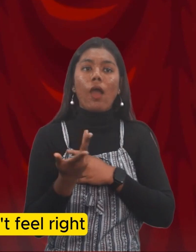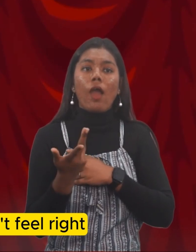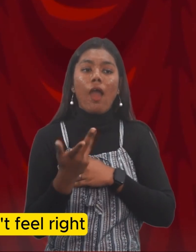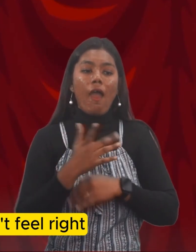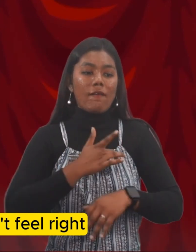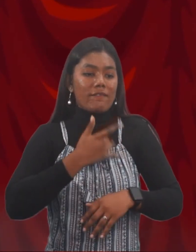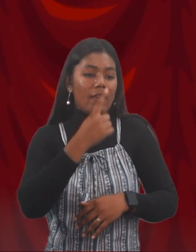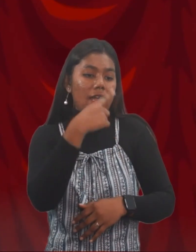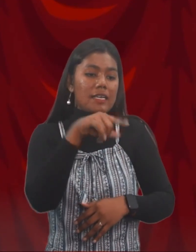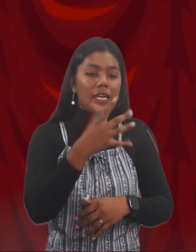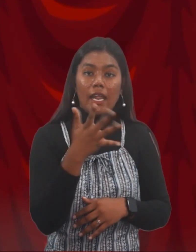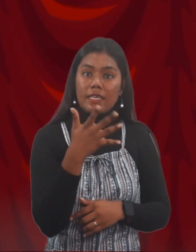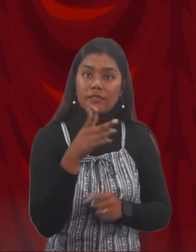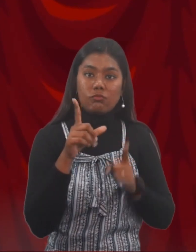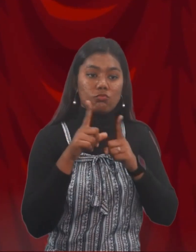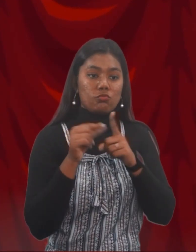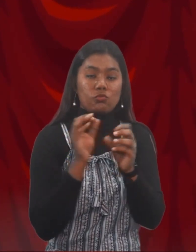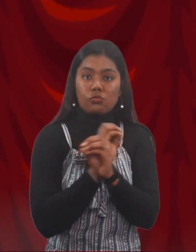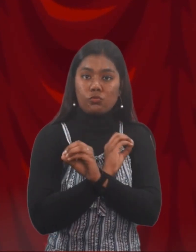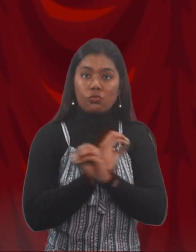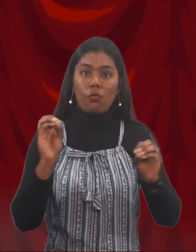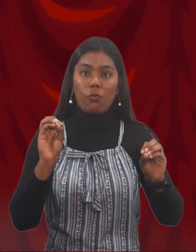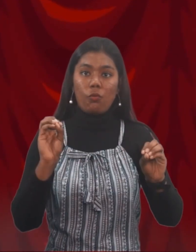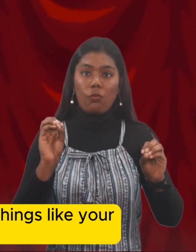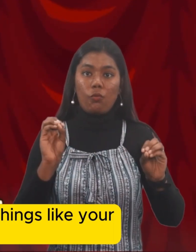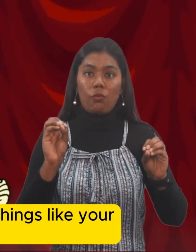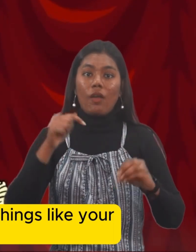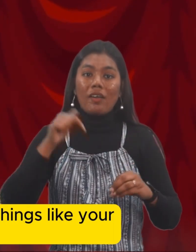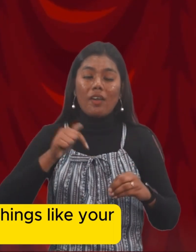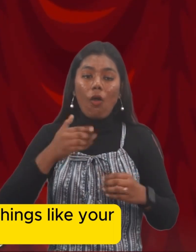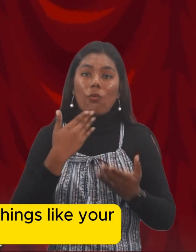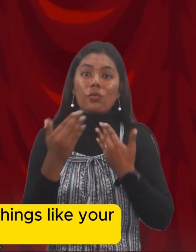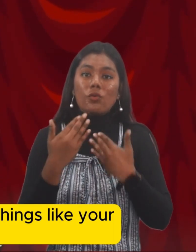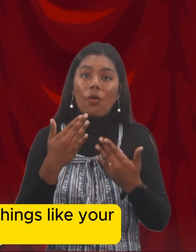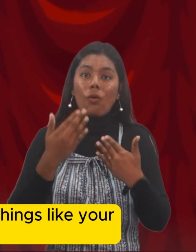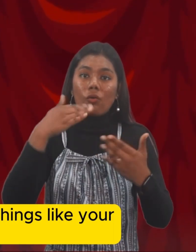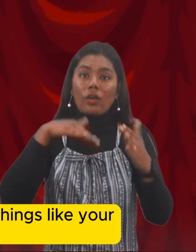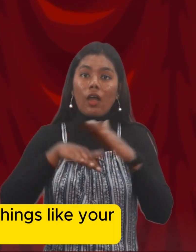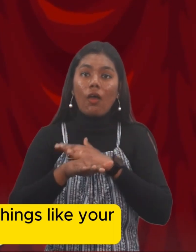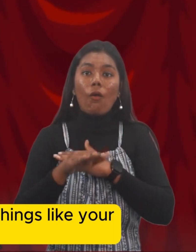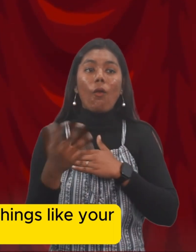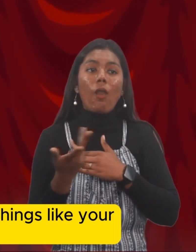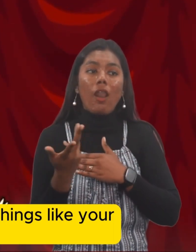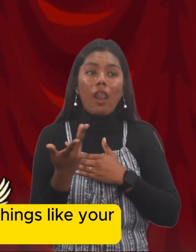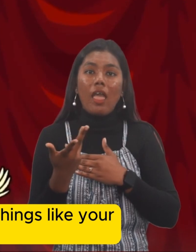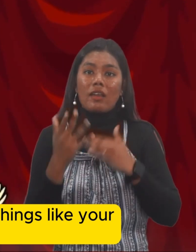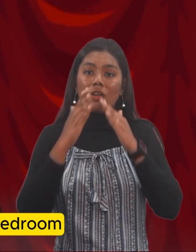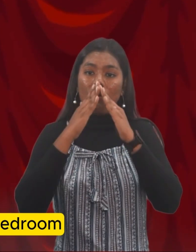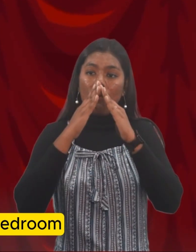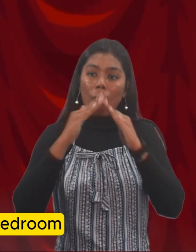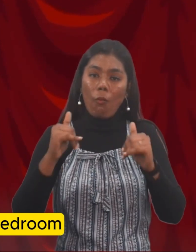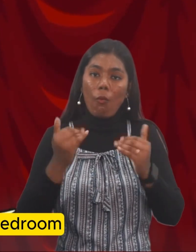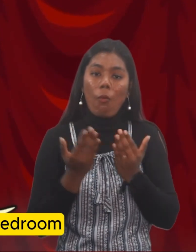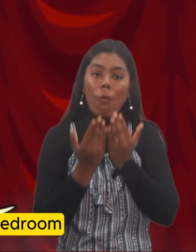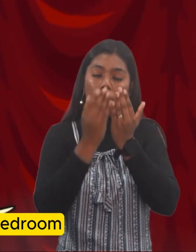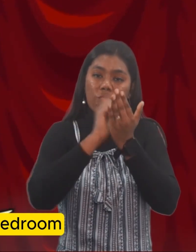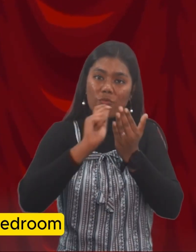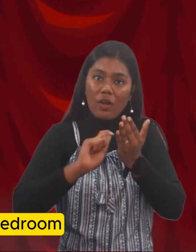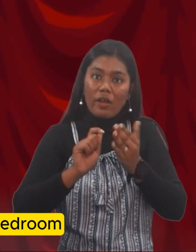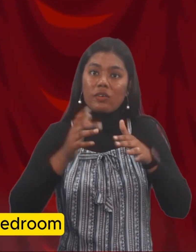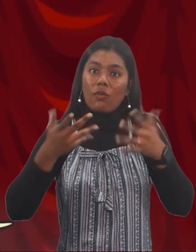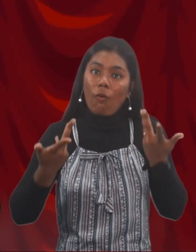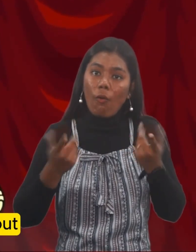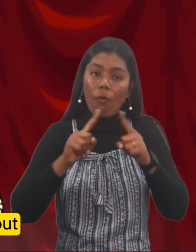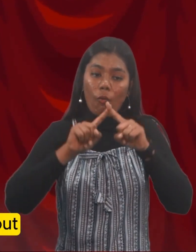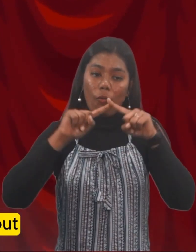feel right, don't do it. Now, I'm not talking about things like your homework or tidying up your